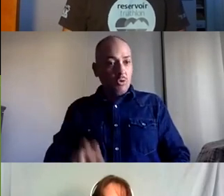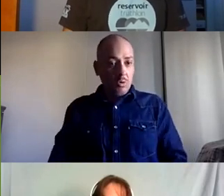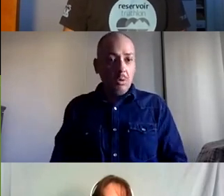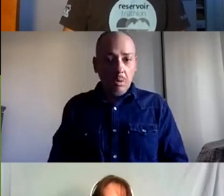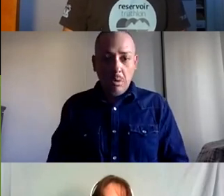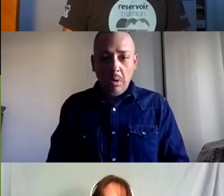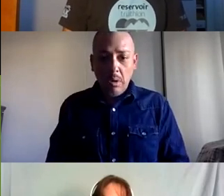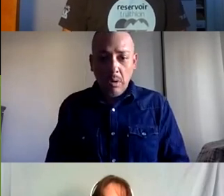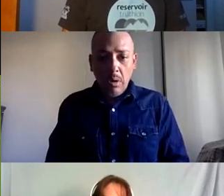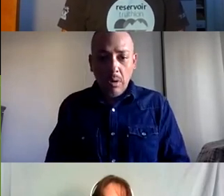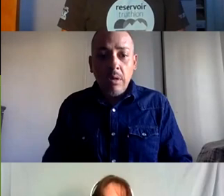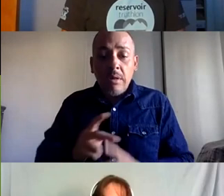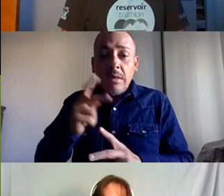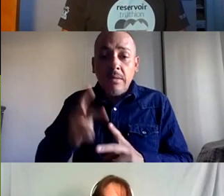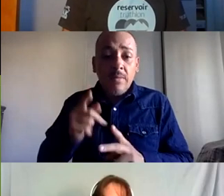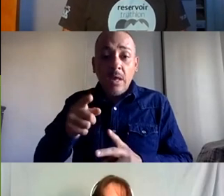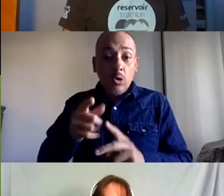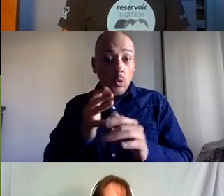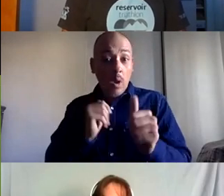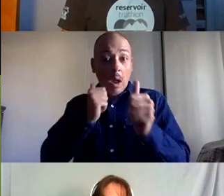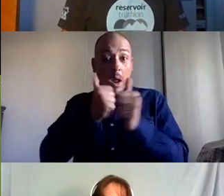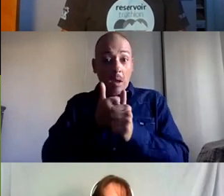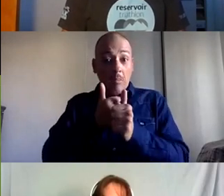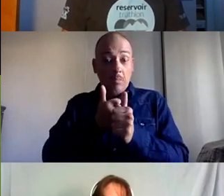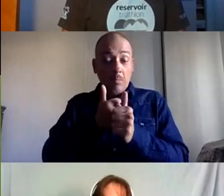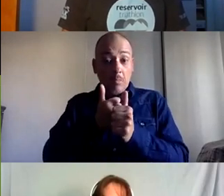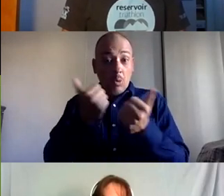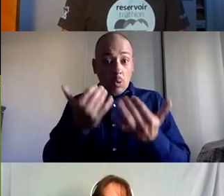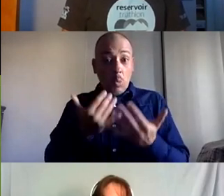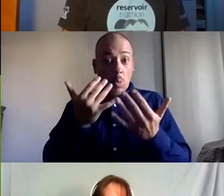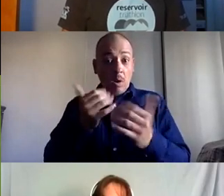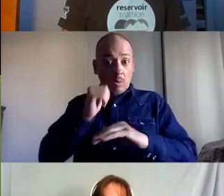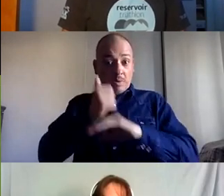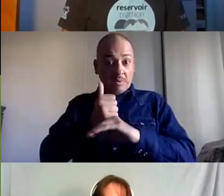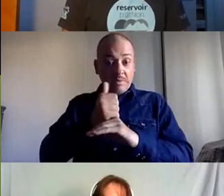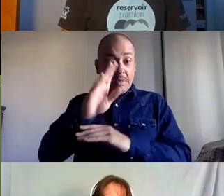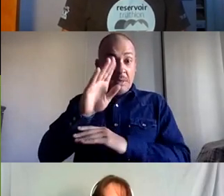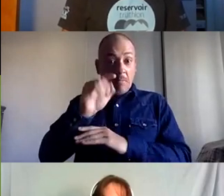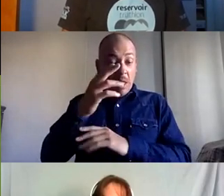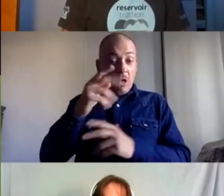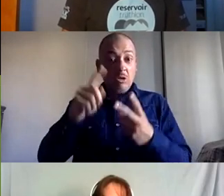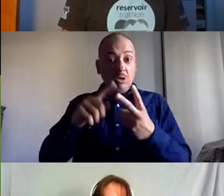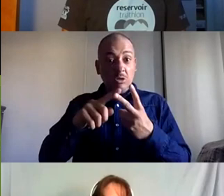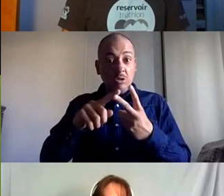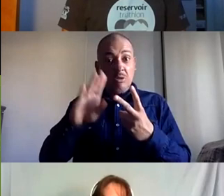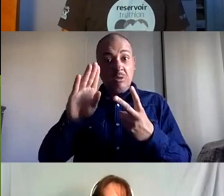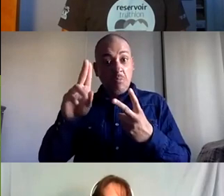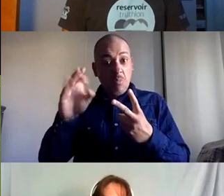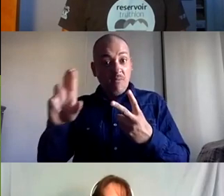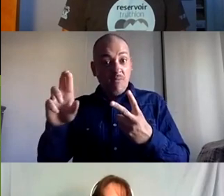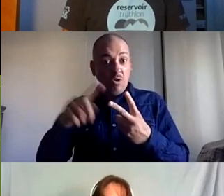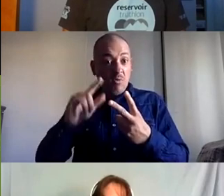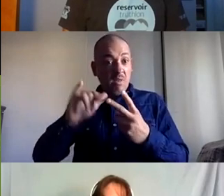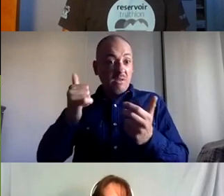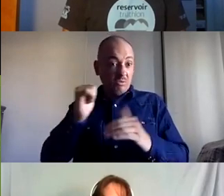So then you update your weights and reset your batch's gradient buffer, and that's how the game episode